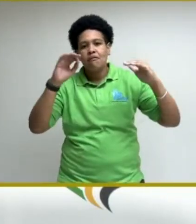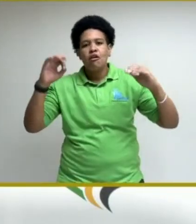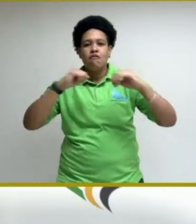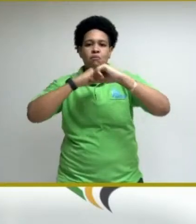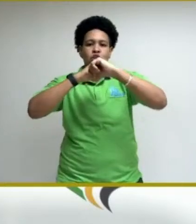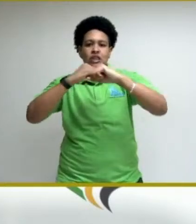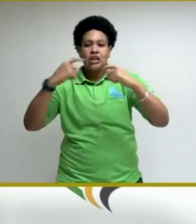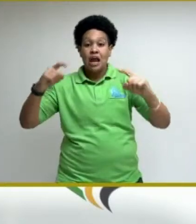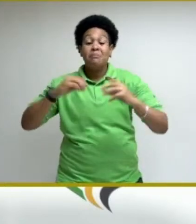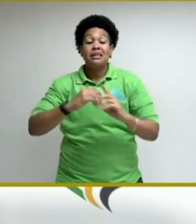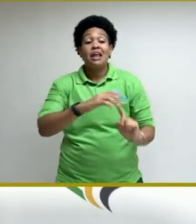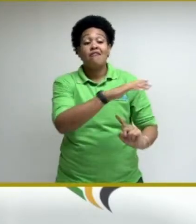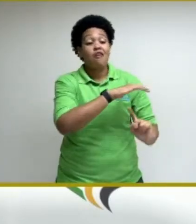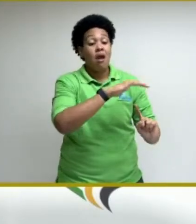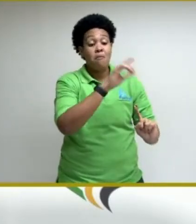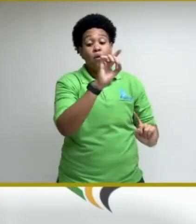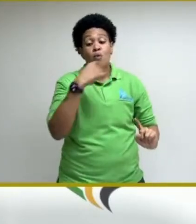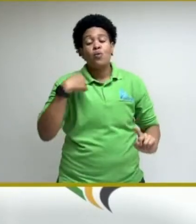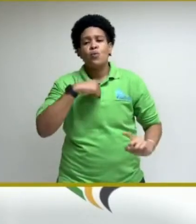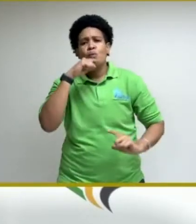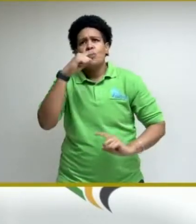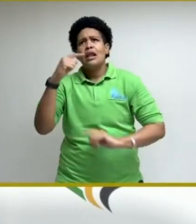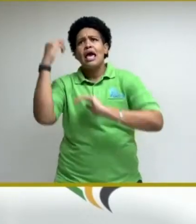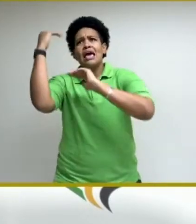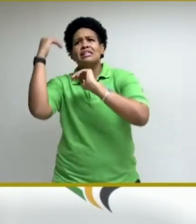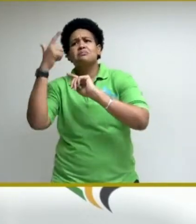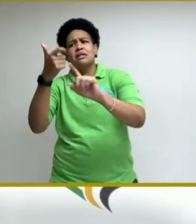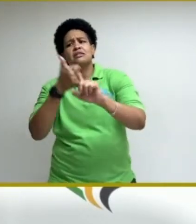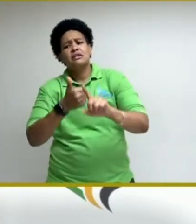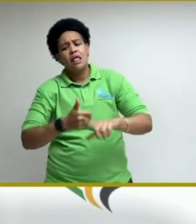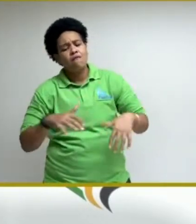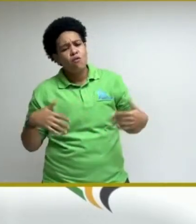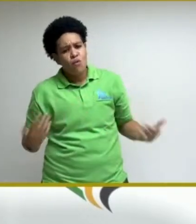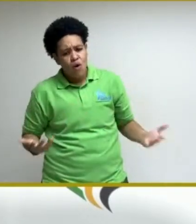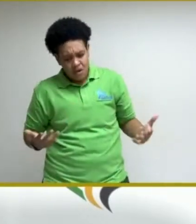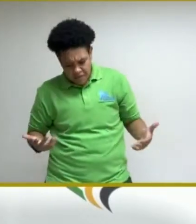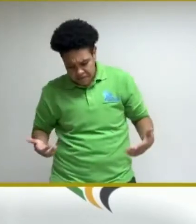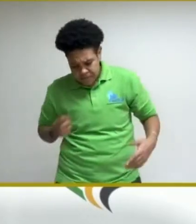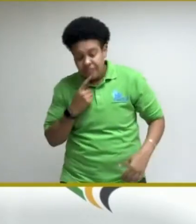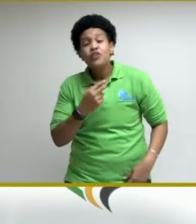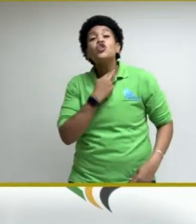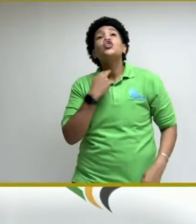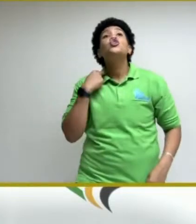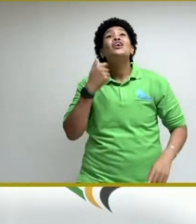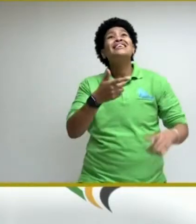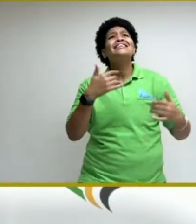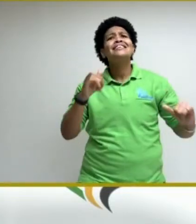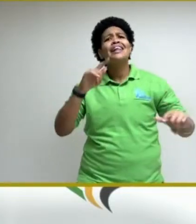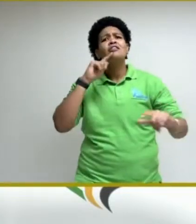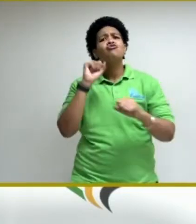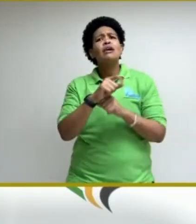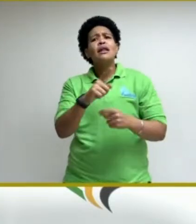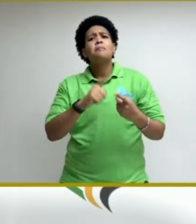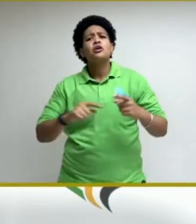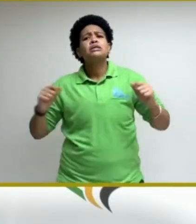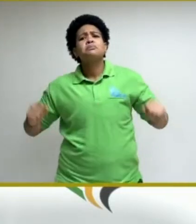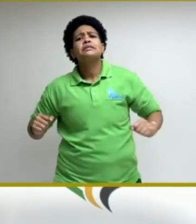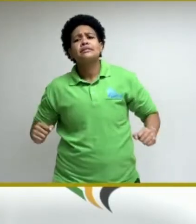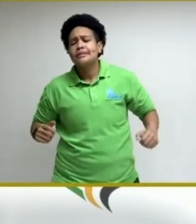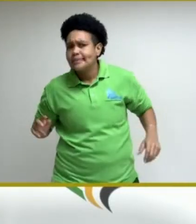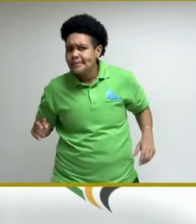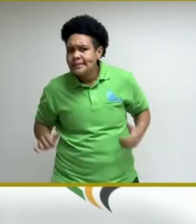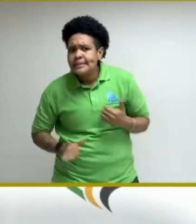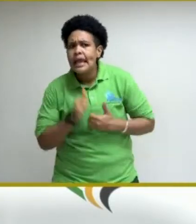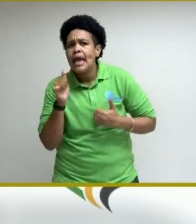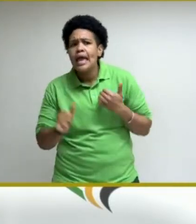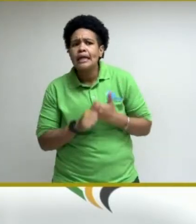And in an environment where we anticipate the threat being still real and potentially still very